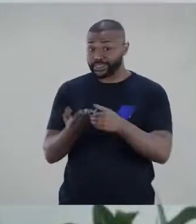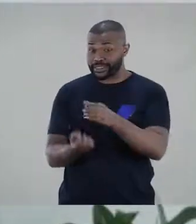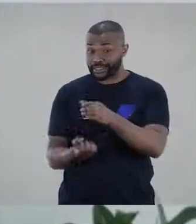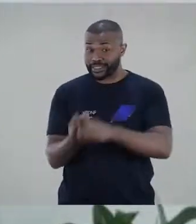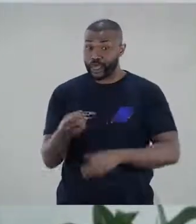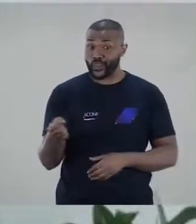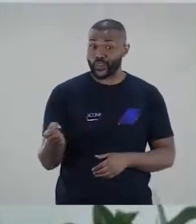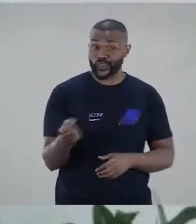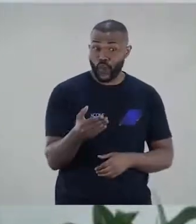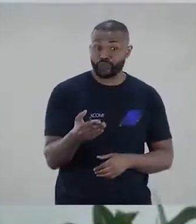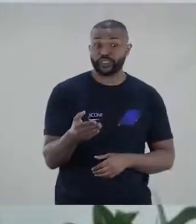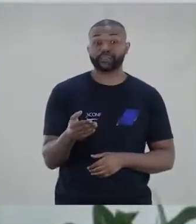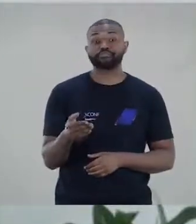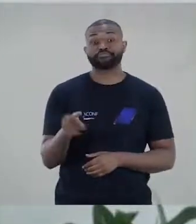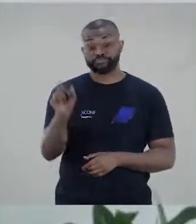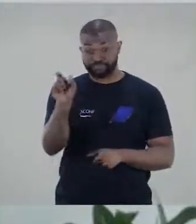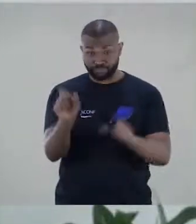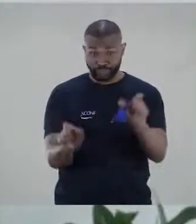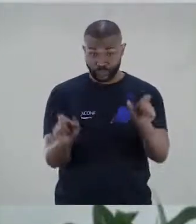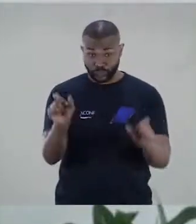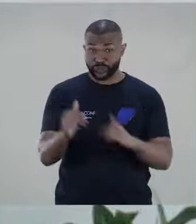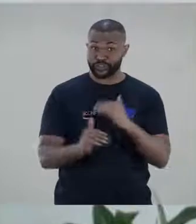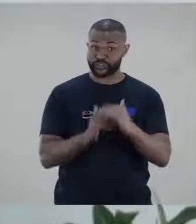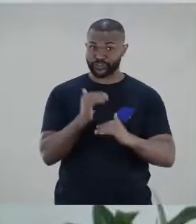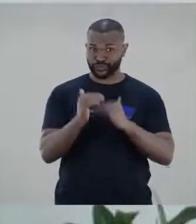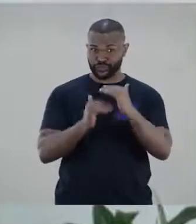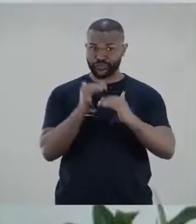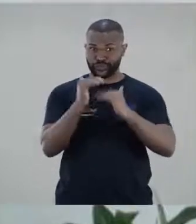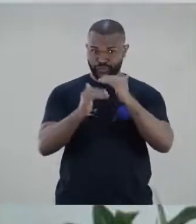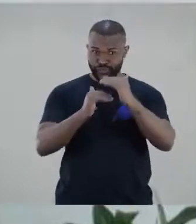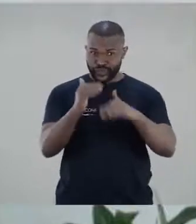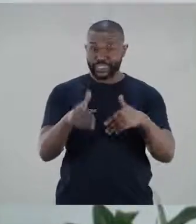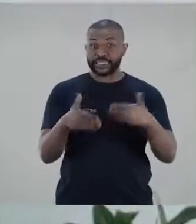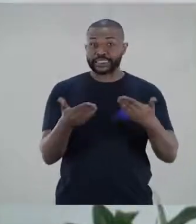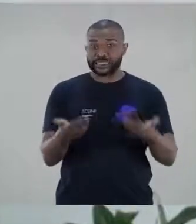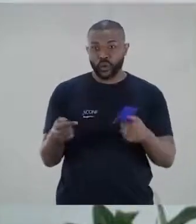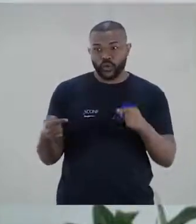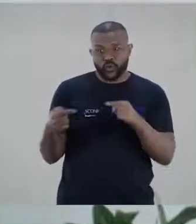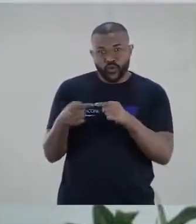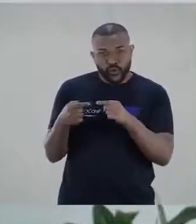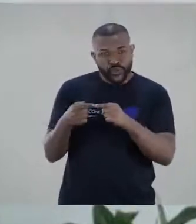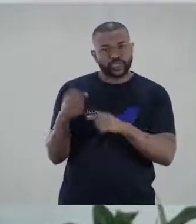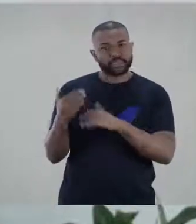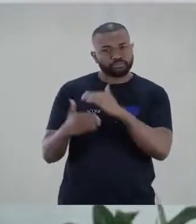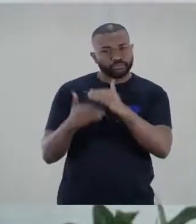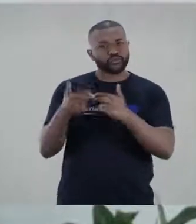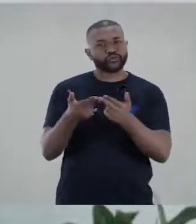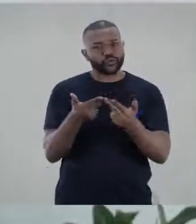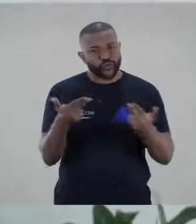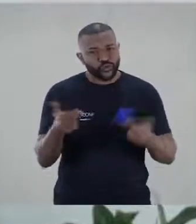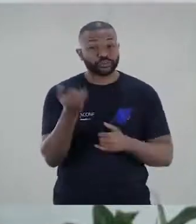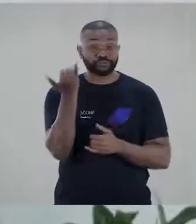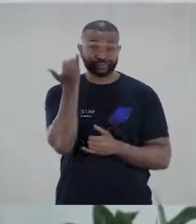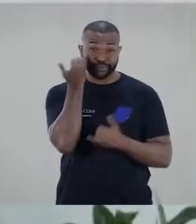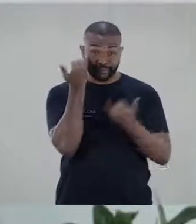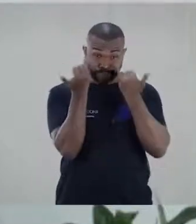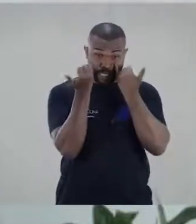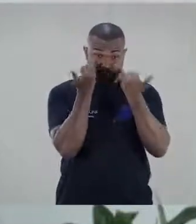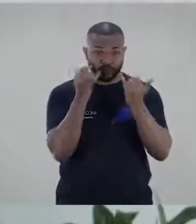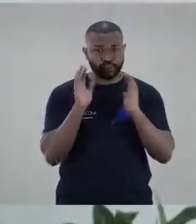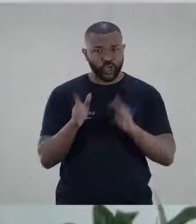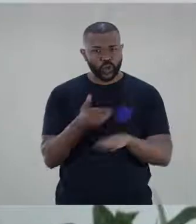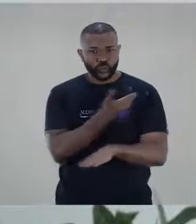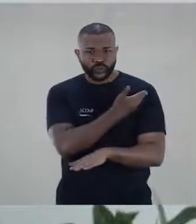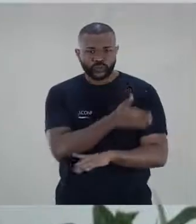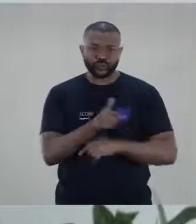have created this new persona of data product developers, right? Within the context of the domains that were building applications a minute ago,